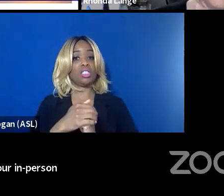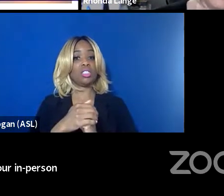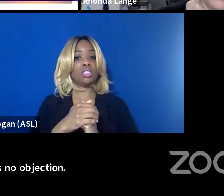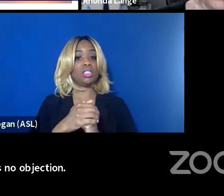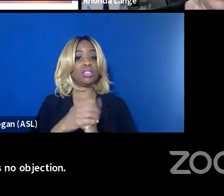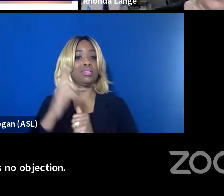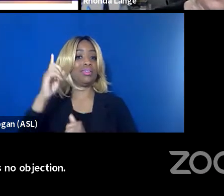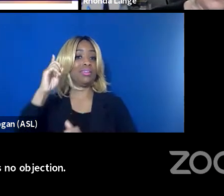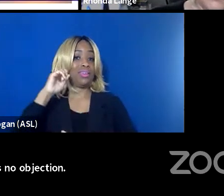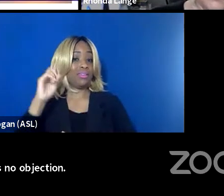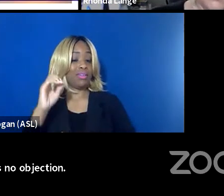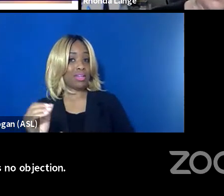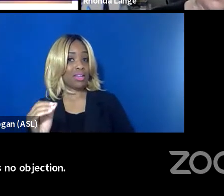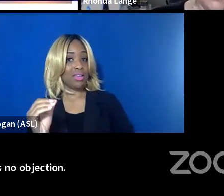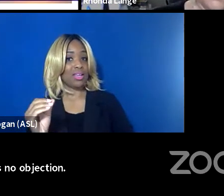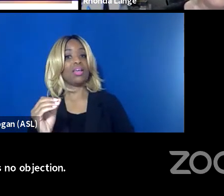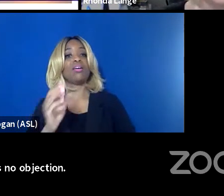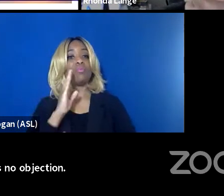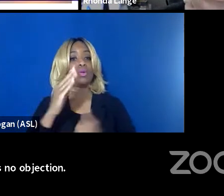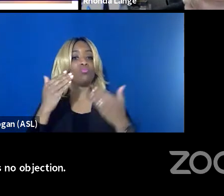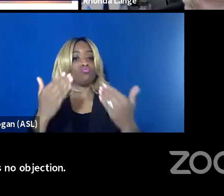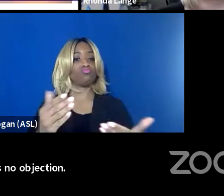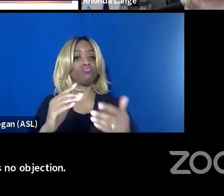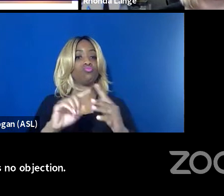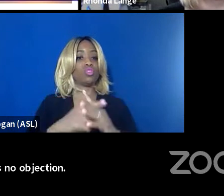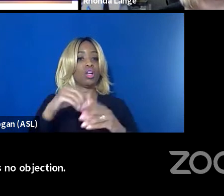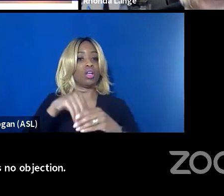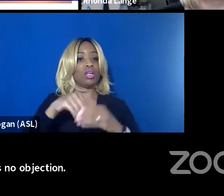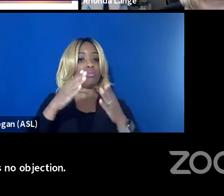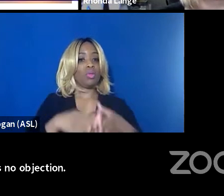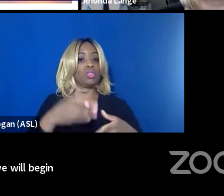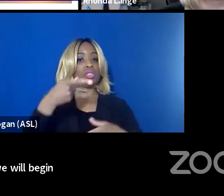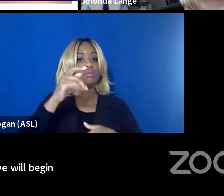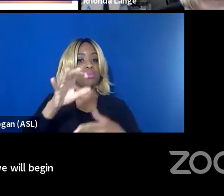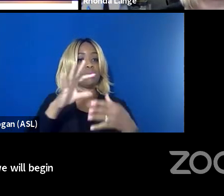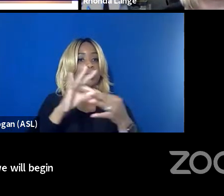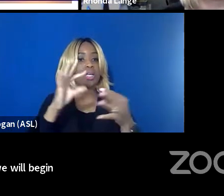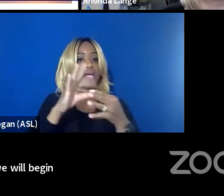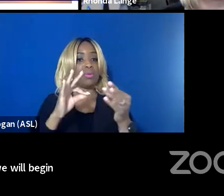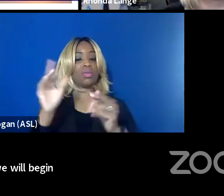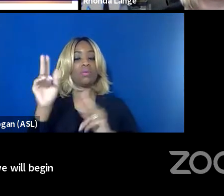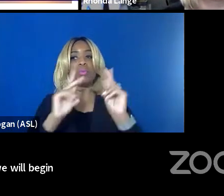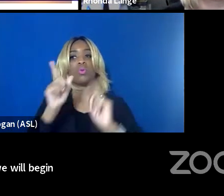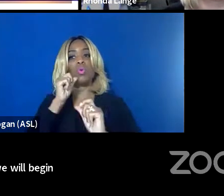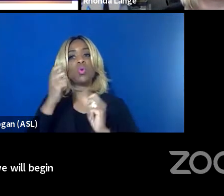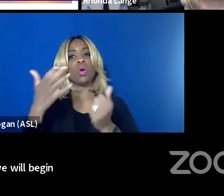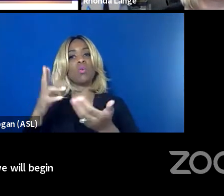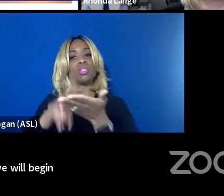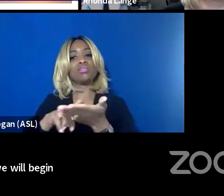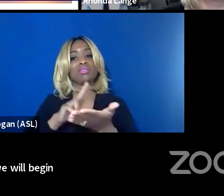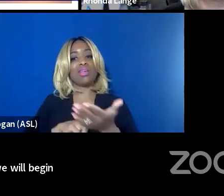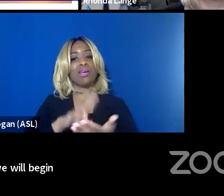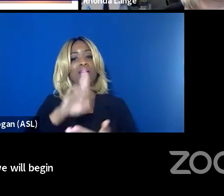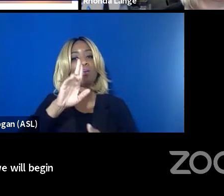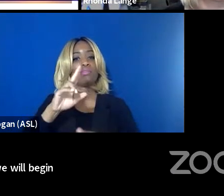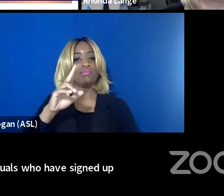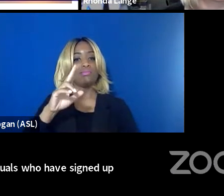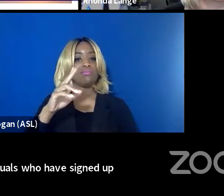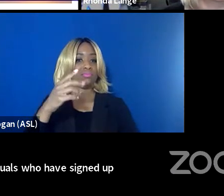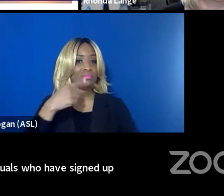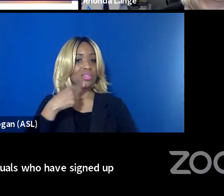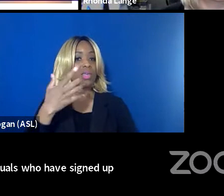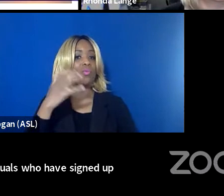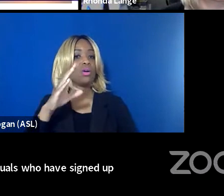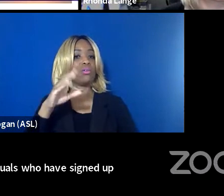hearing no objection, we'll begin in-person public commentary. Individuals who have signed up and indicated they would like to